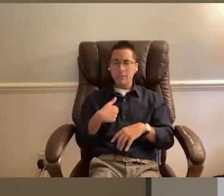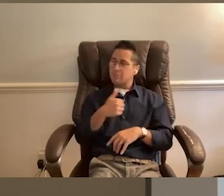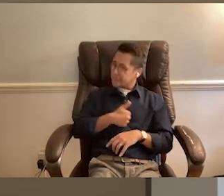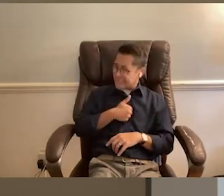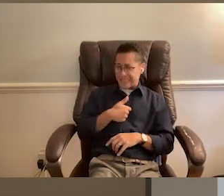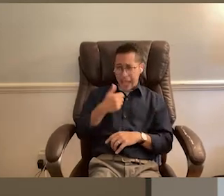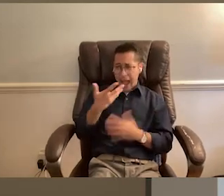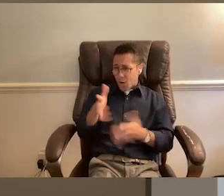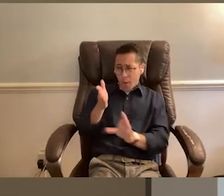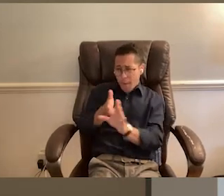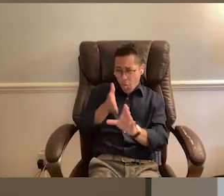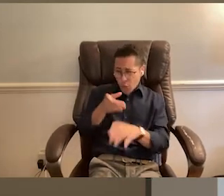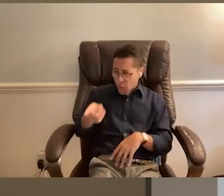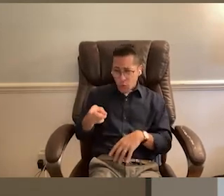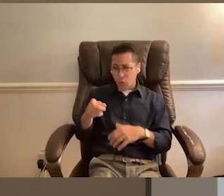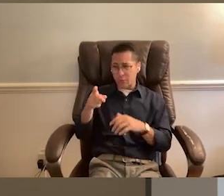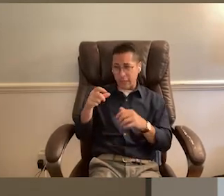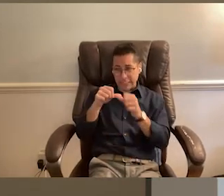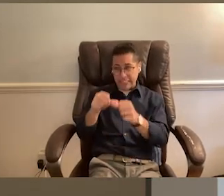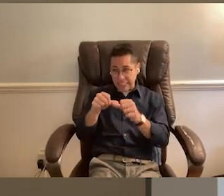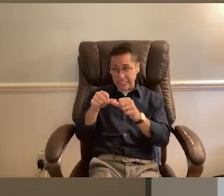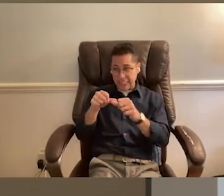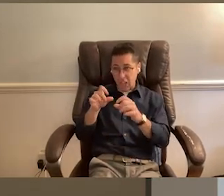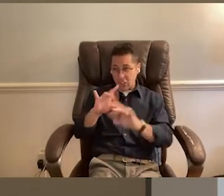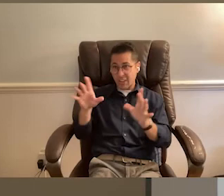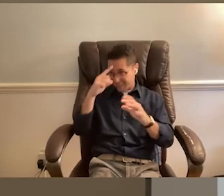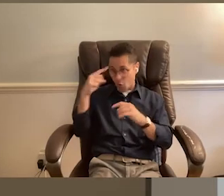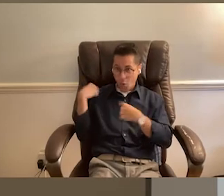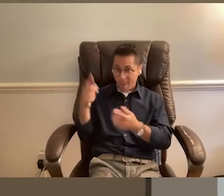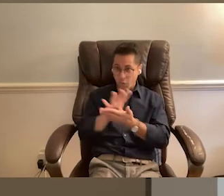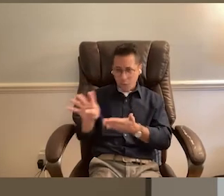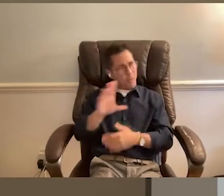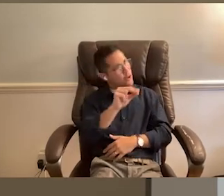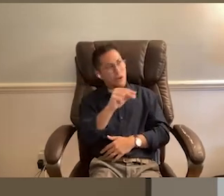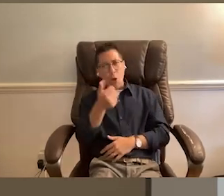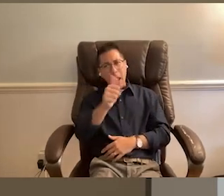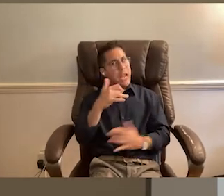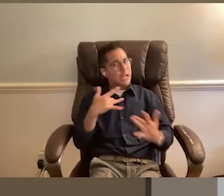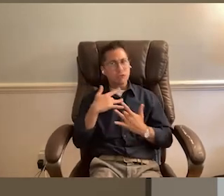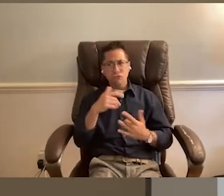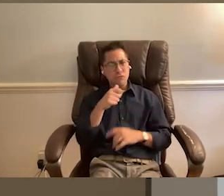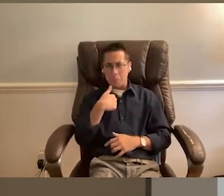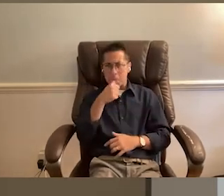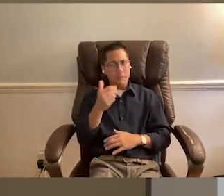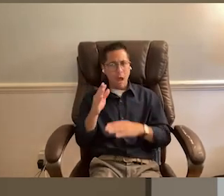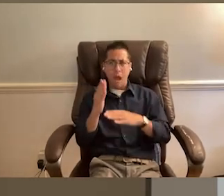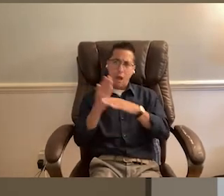good kind of turnaround for feedback, which I like, because I use that to provide feedback to the student, which is very important.